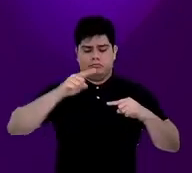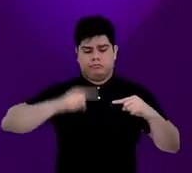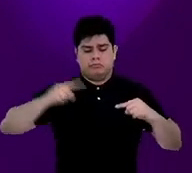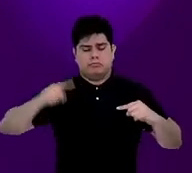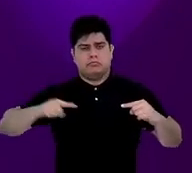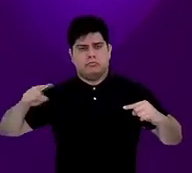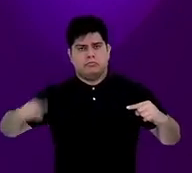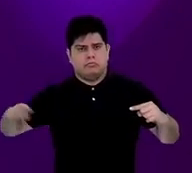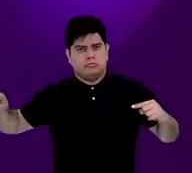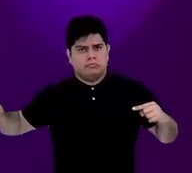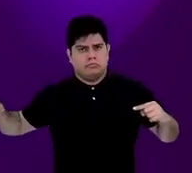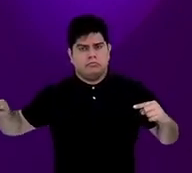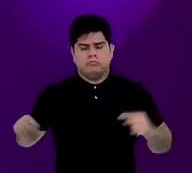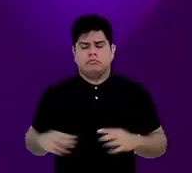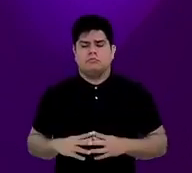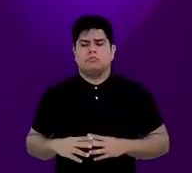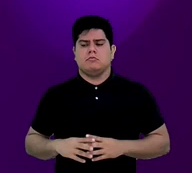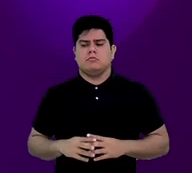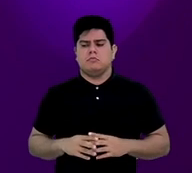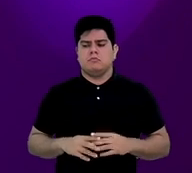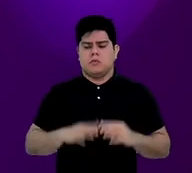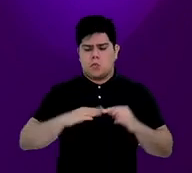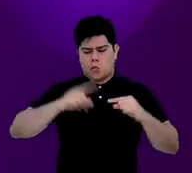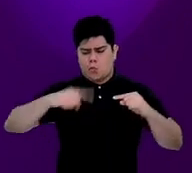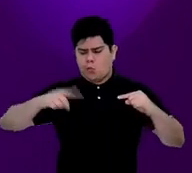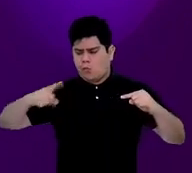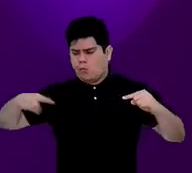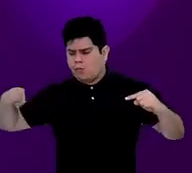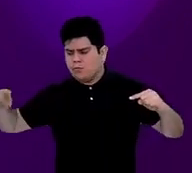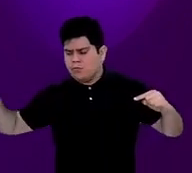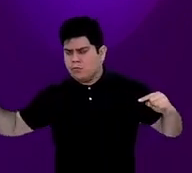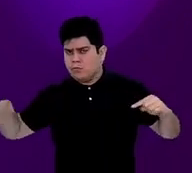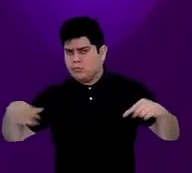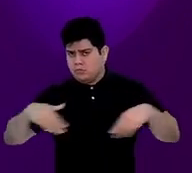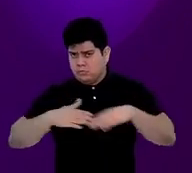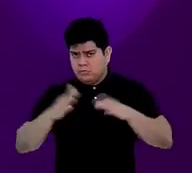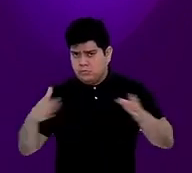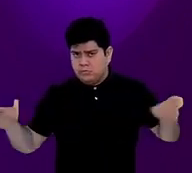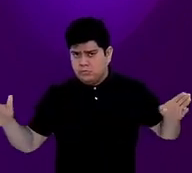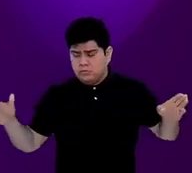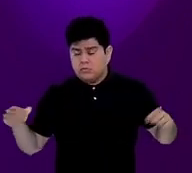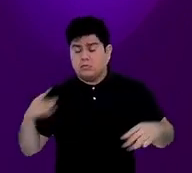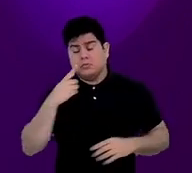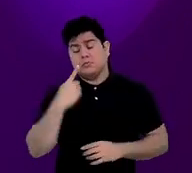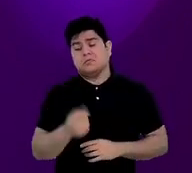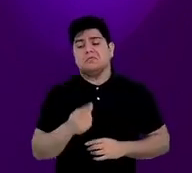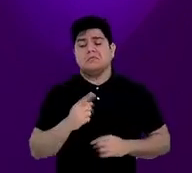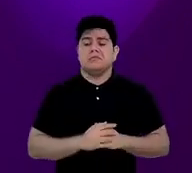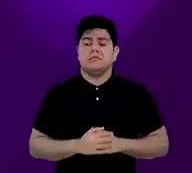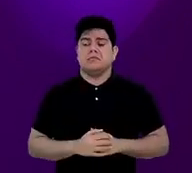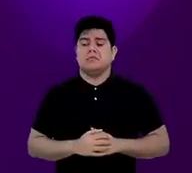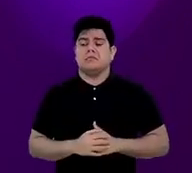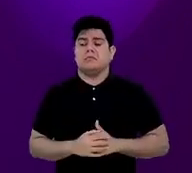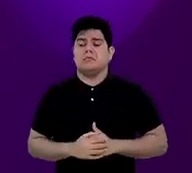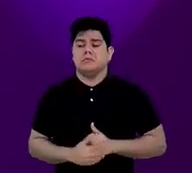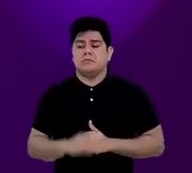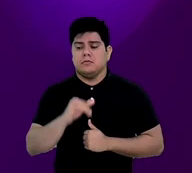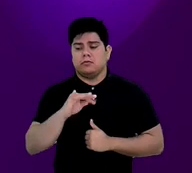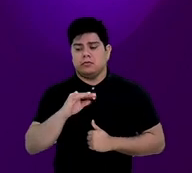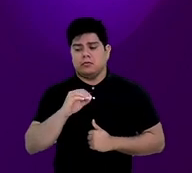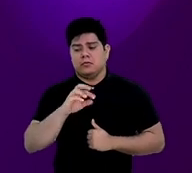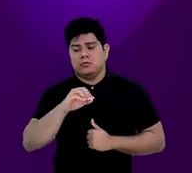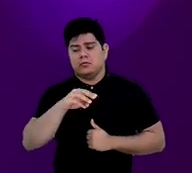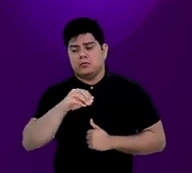not absorbed by cytochrome C oxidase, so they must be doing something else. And it's